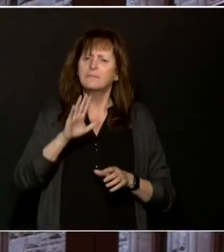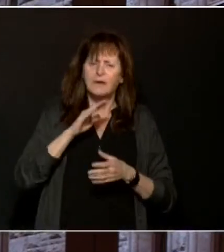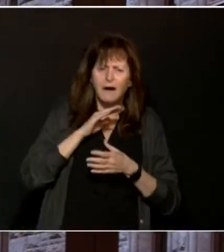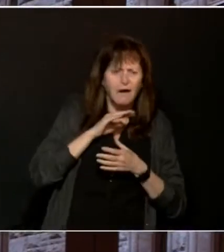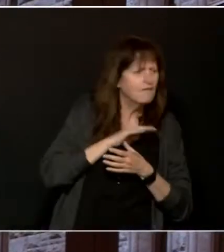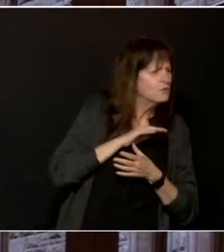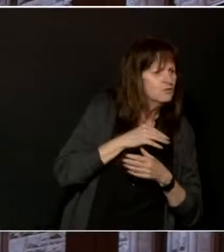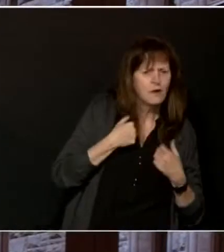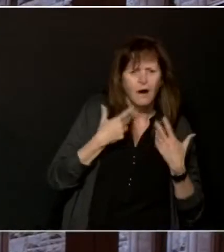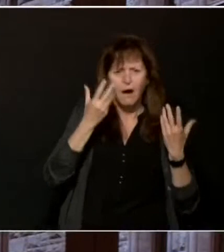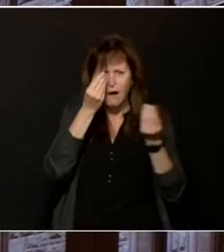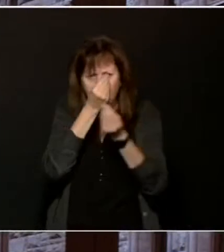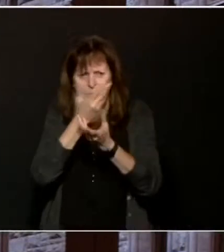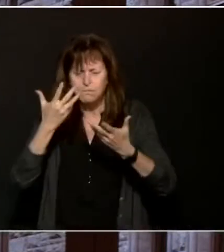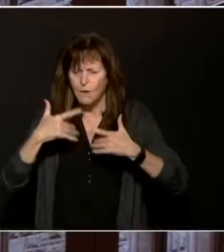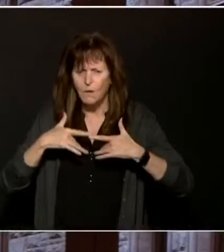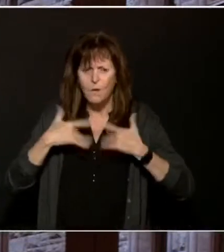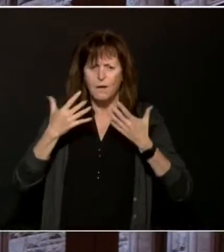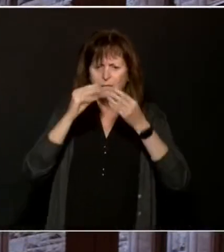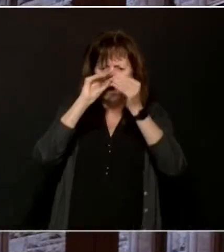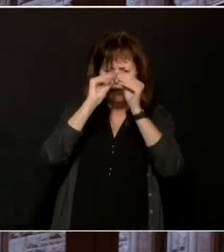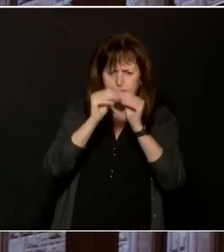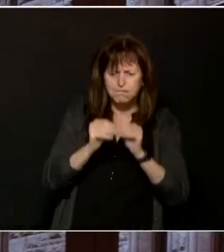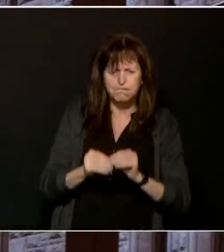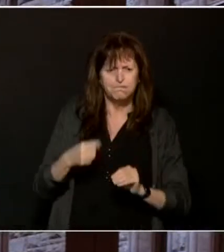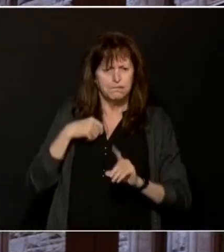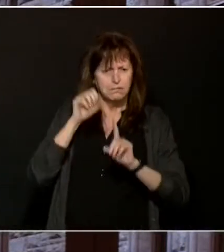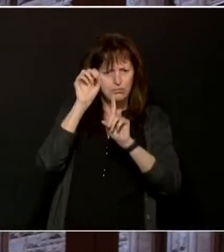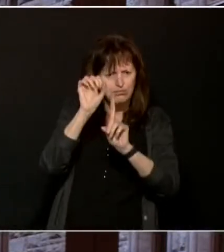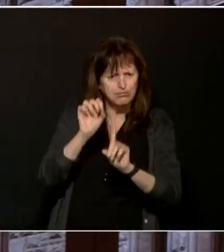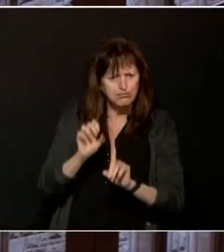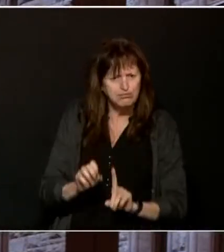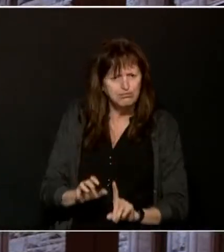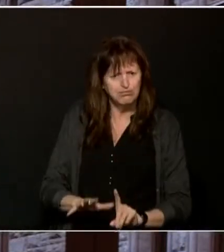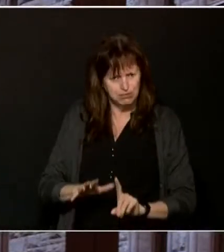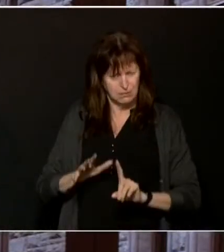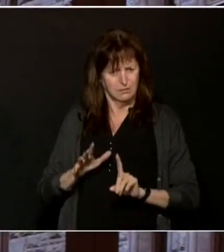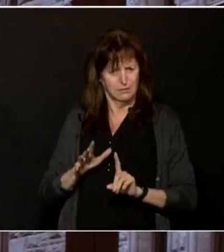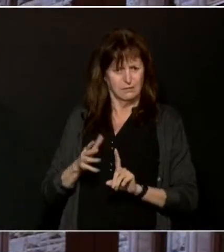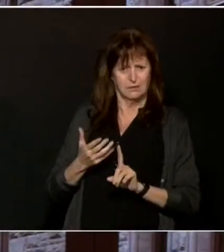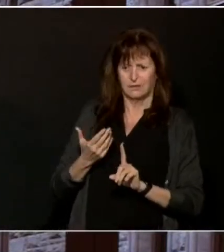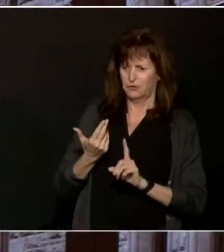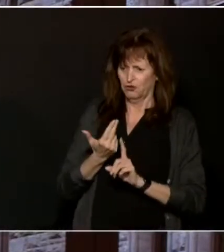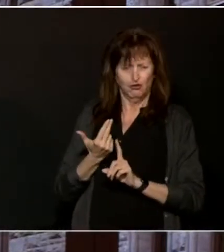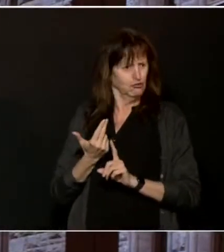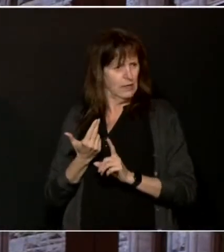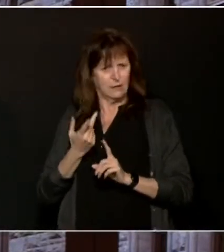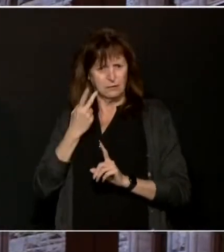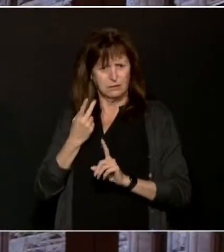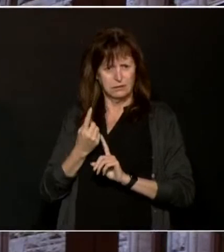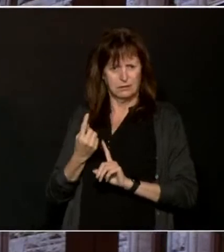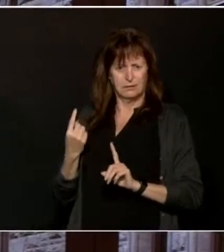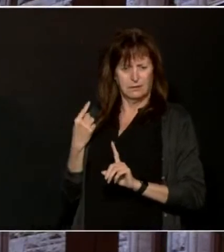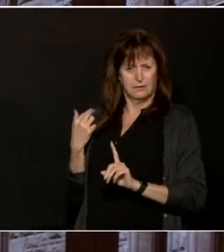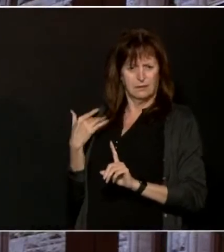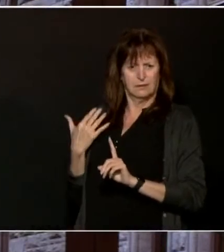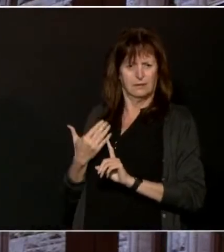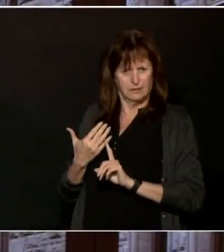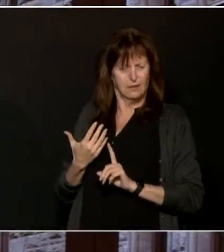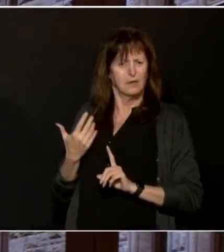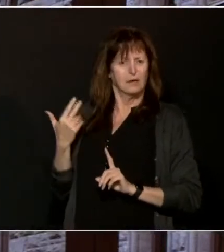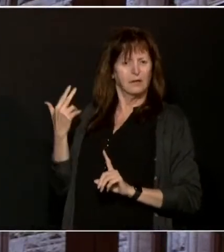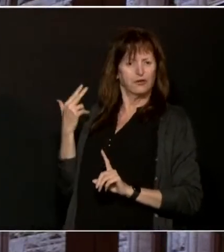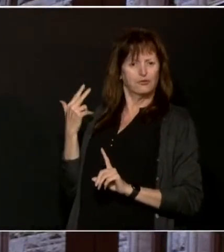data points, this being Thursday, to see how the week has gone so far, a shortened week due to the Victoria Day holiday on Monday. And